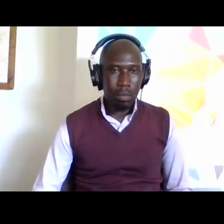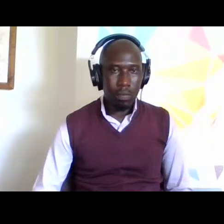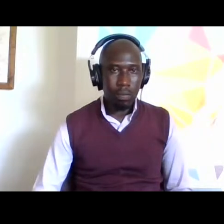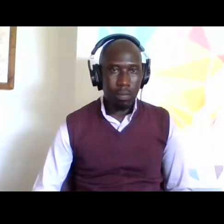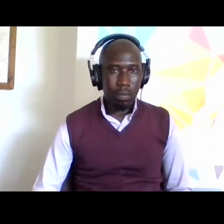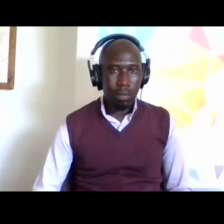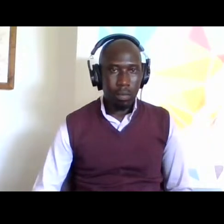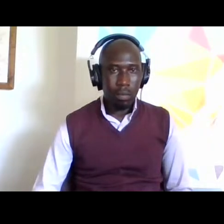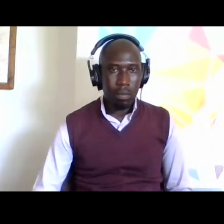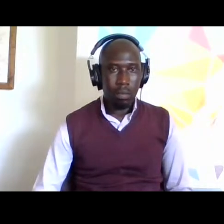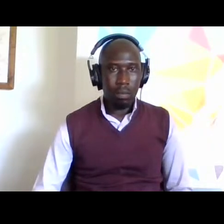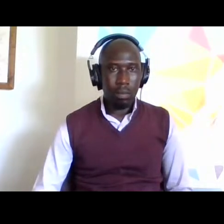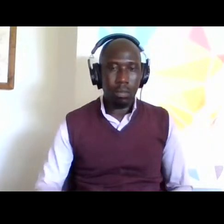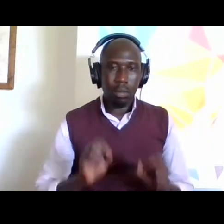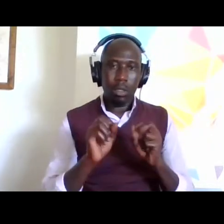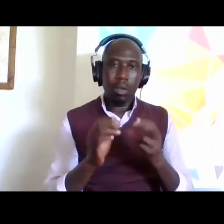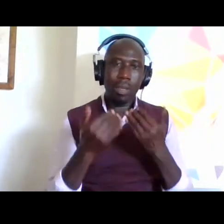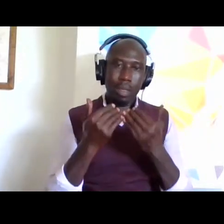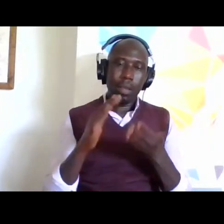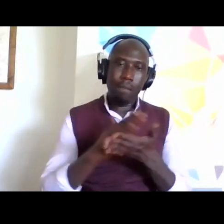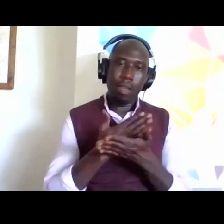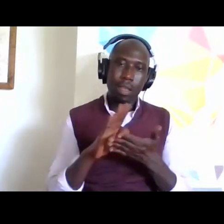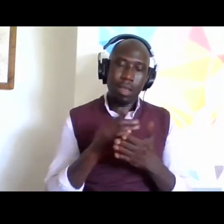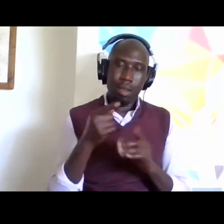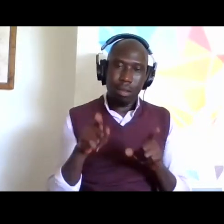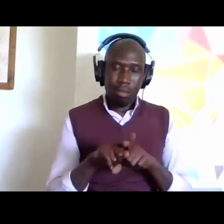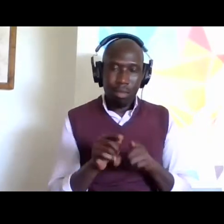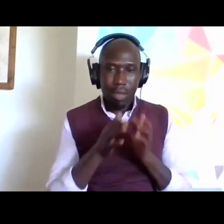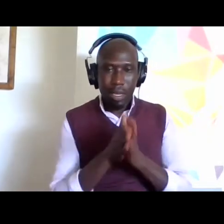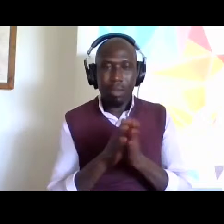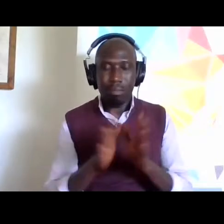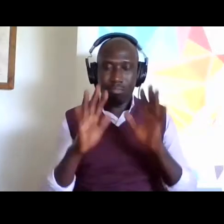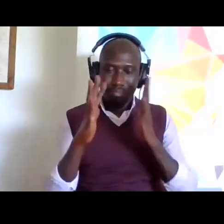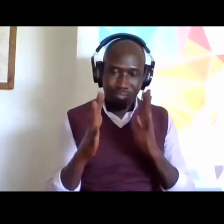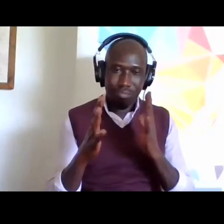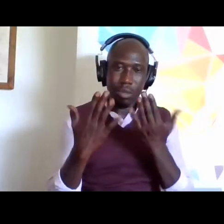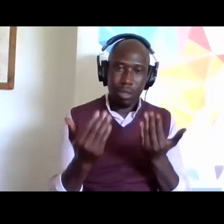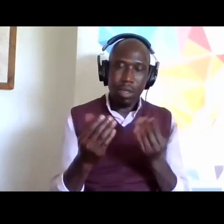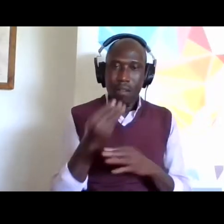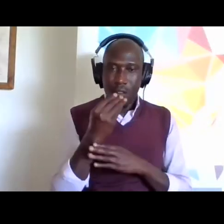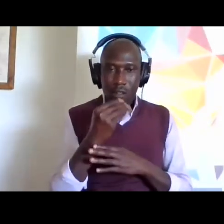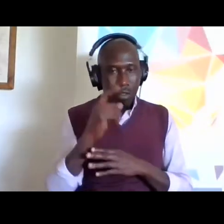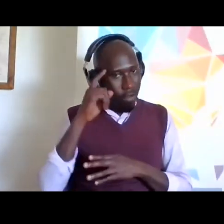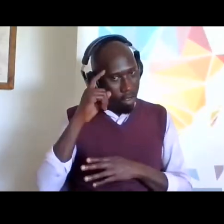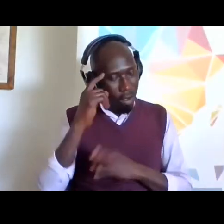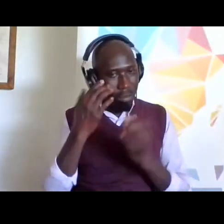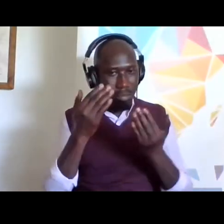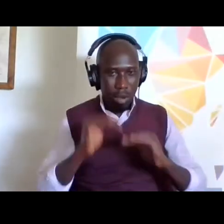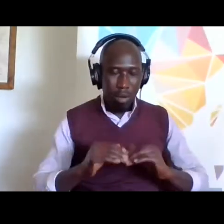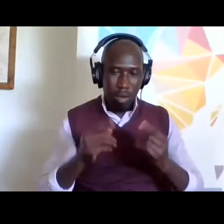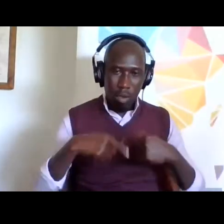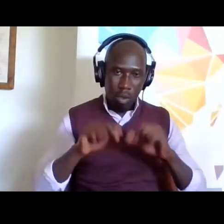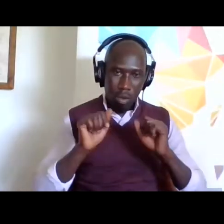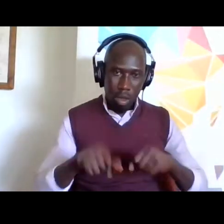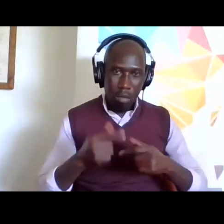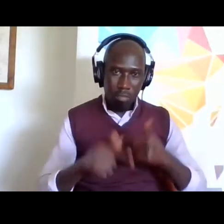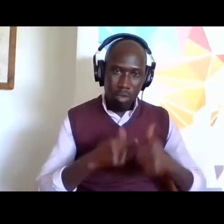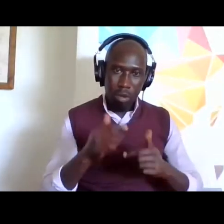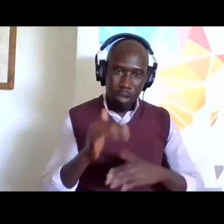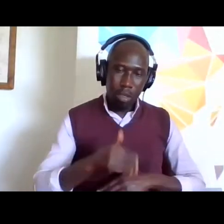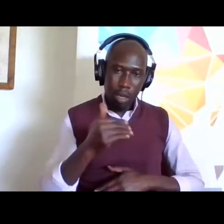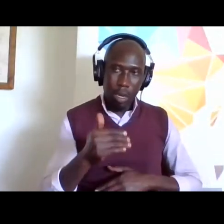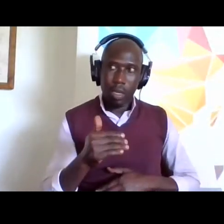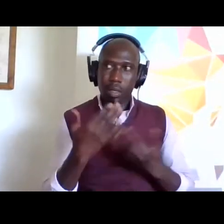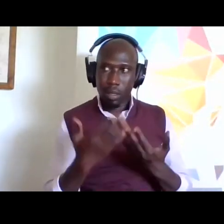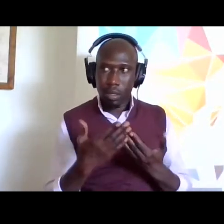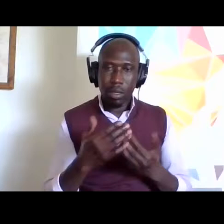Awesome. Thank you for sharing those insights. Much appreciated. Lots of food for thought there. We can go ahead to the next speaker,